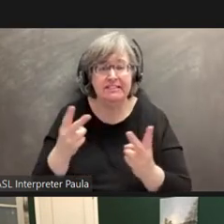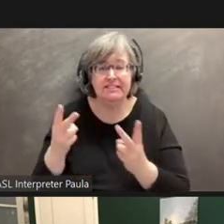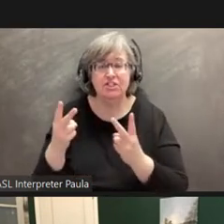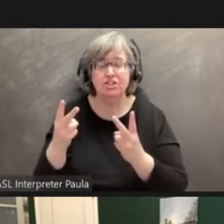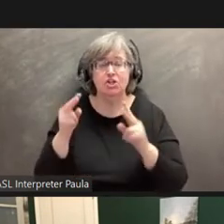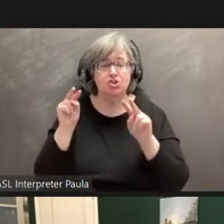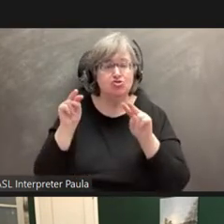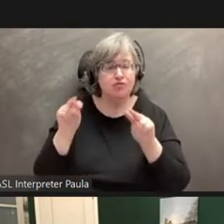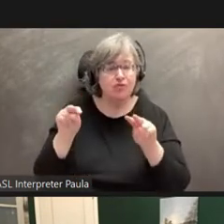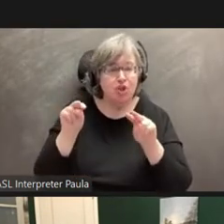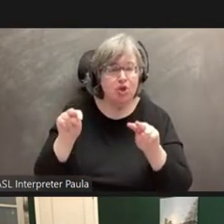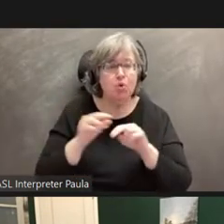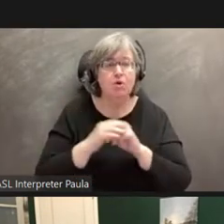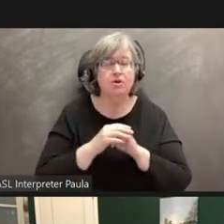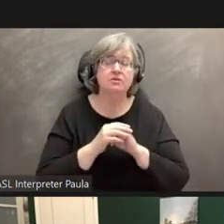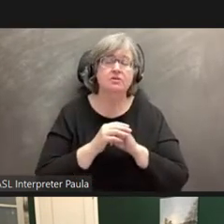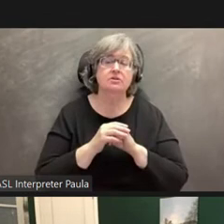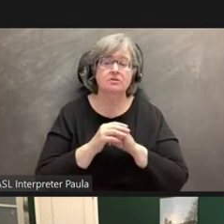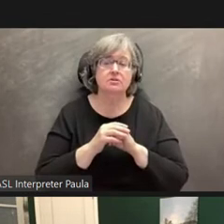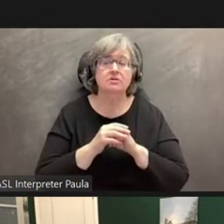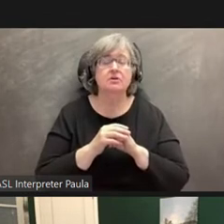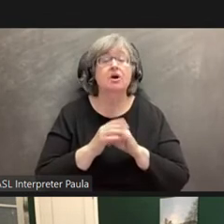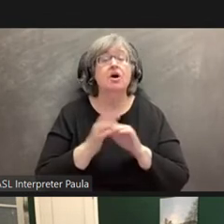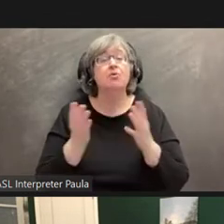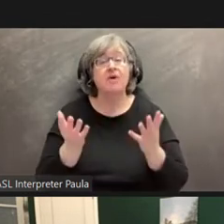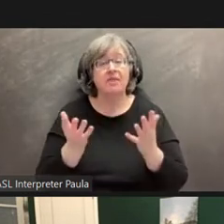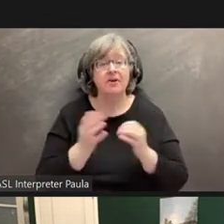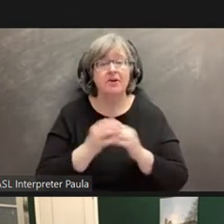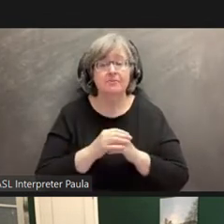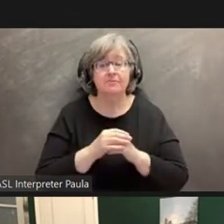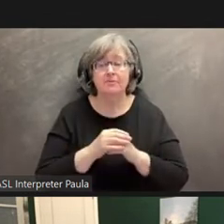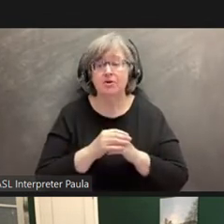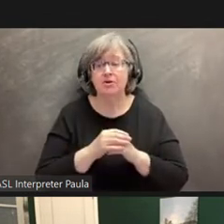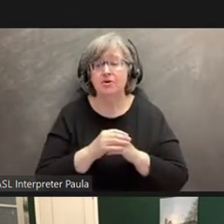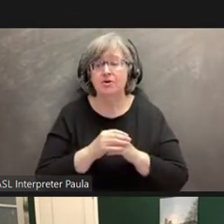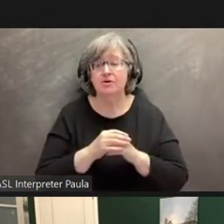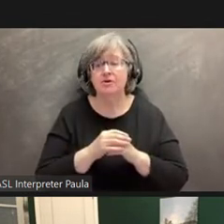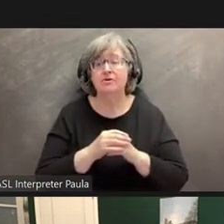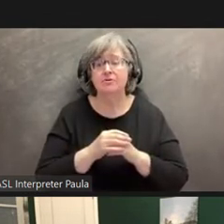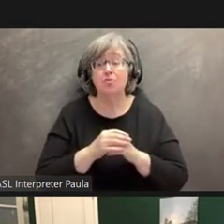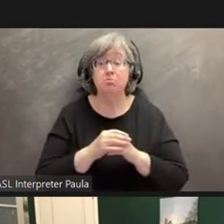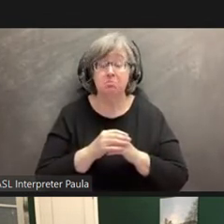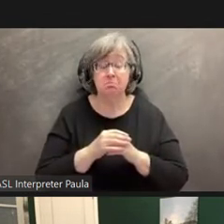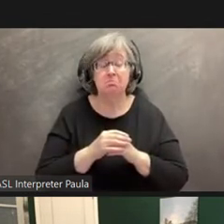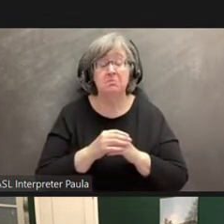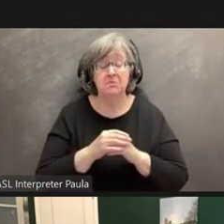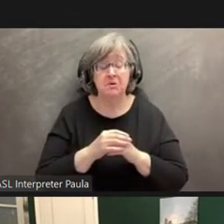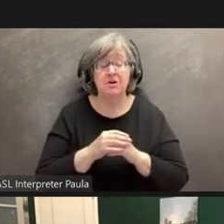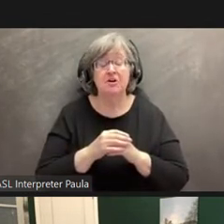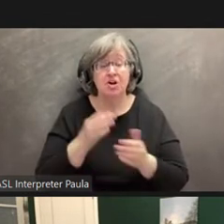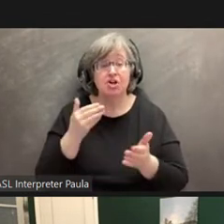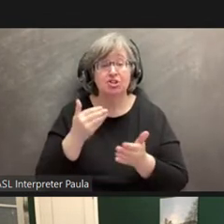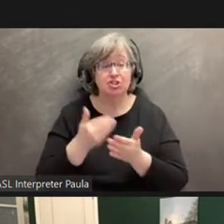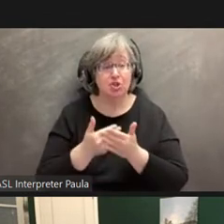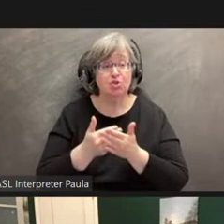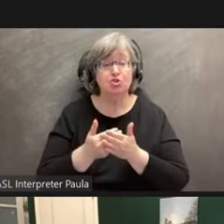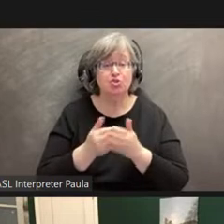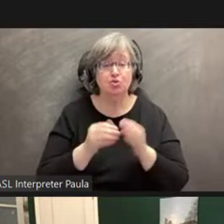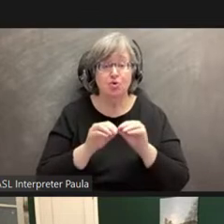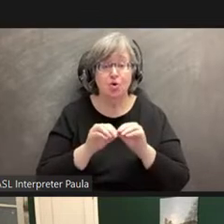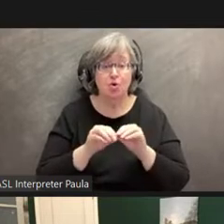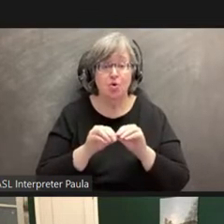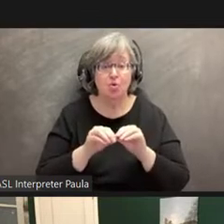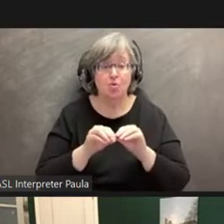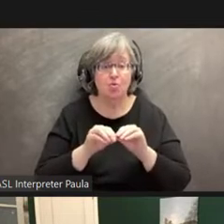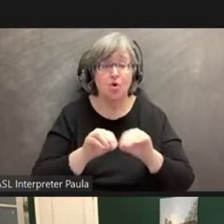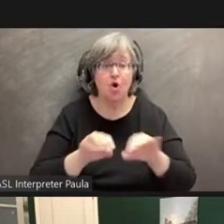view, and but then when it's closer to the rollout, I know in the